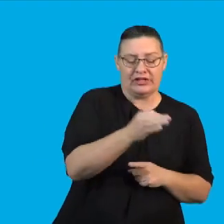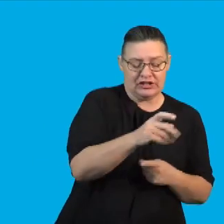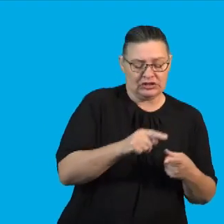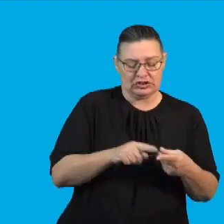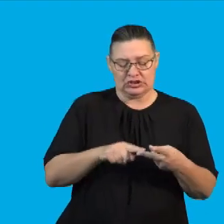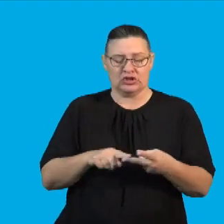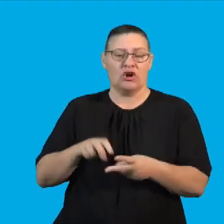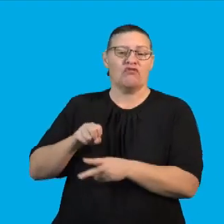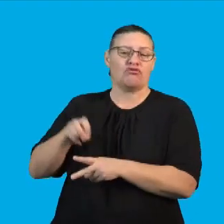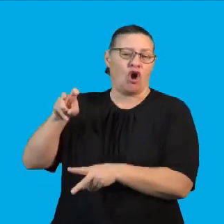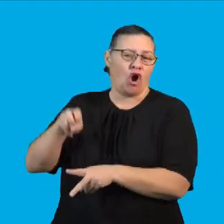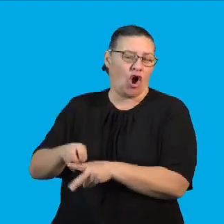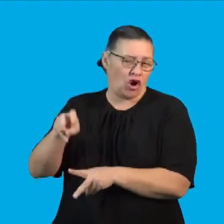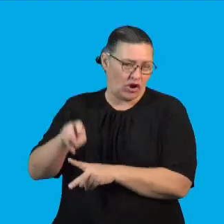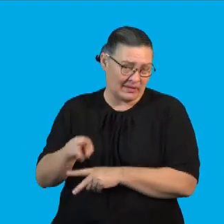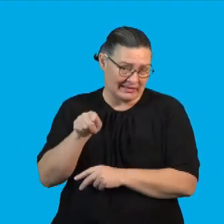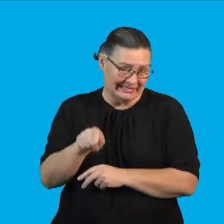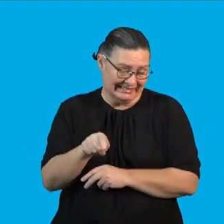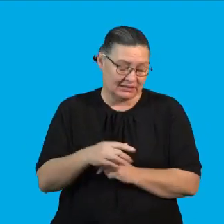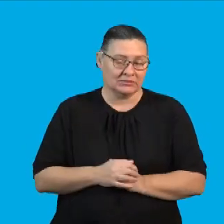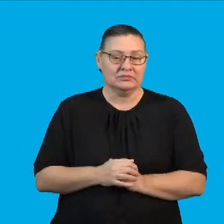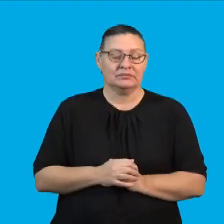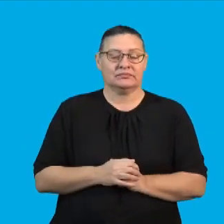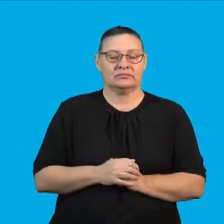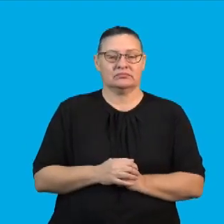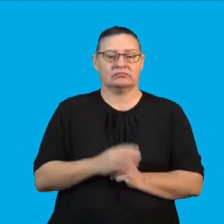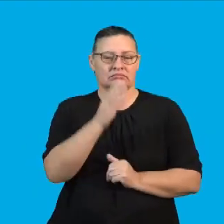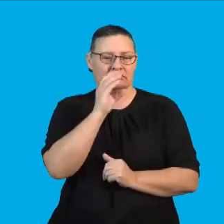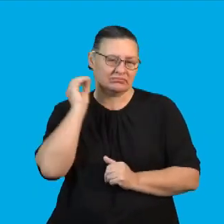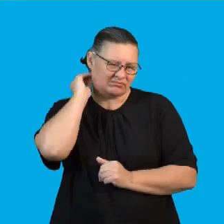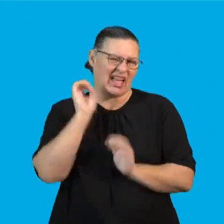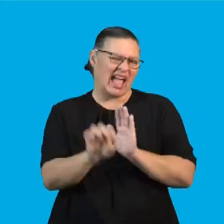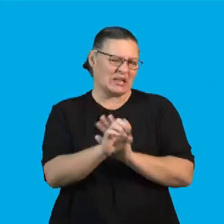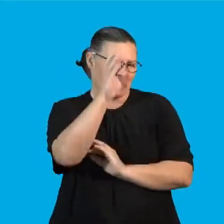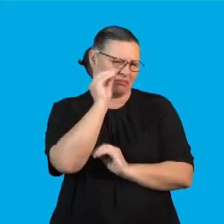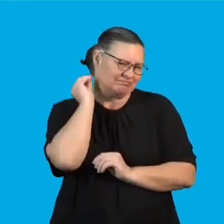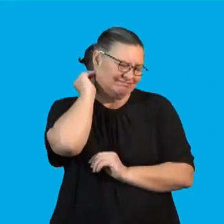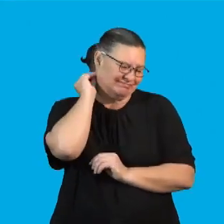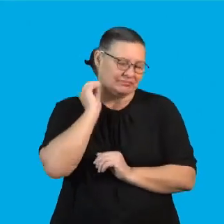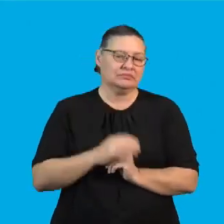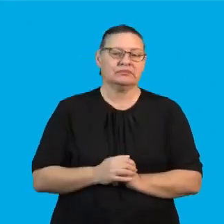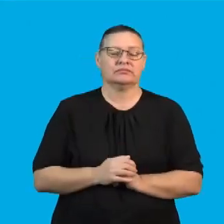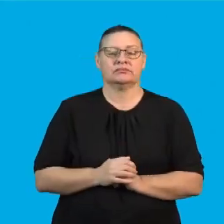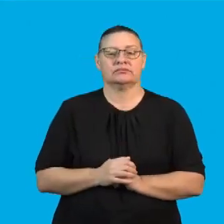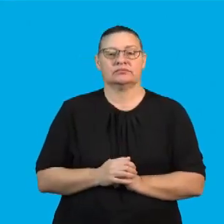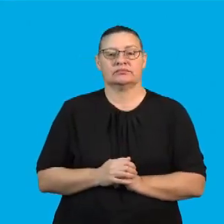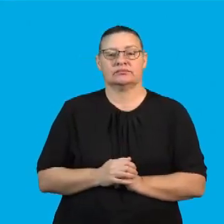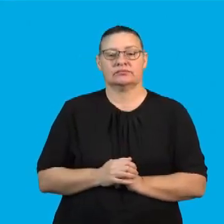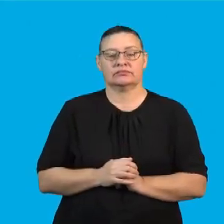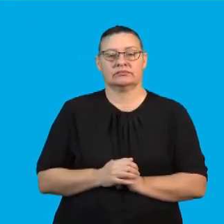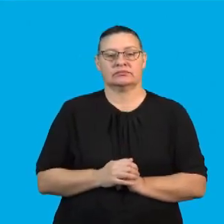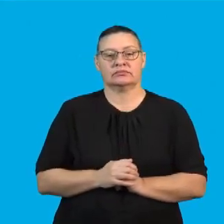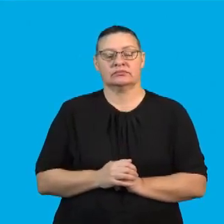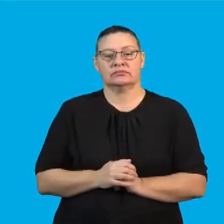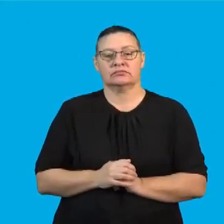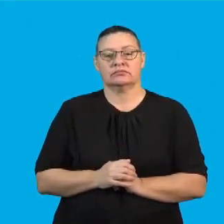fertilization, it's mostly in fish and frogs. Just remember the examples.